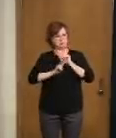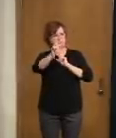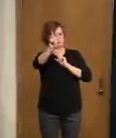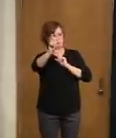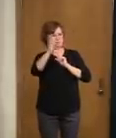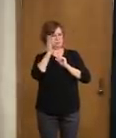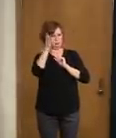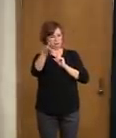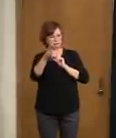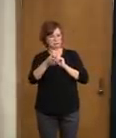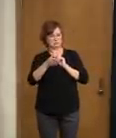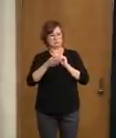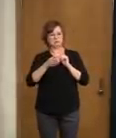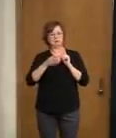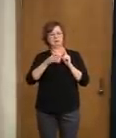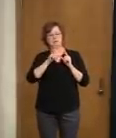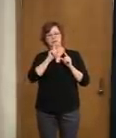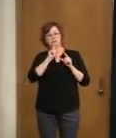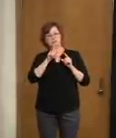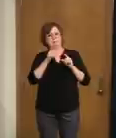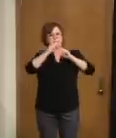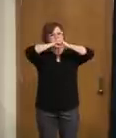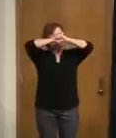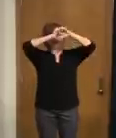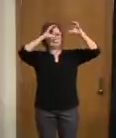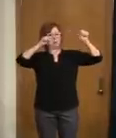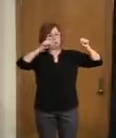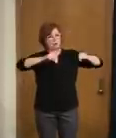what we can expect to see given various scenarios.